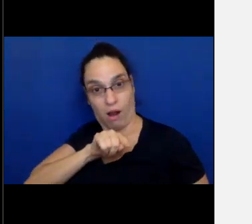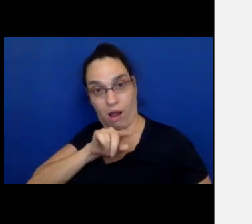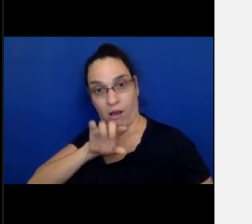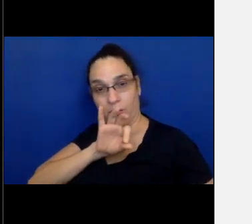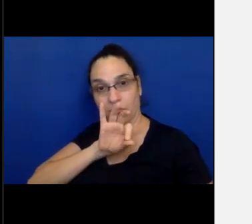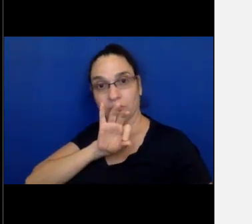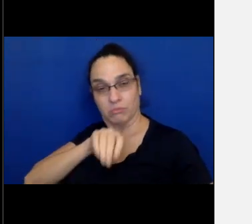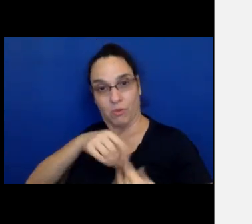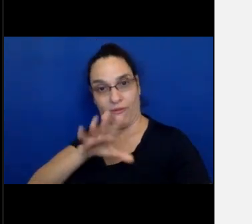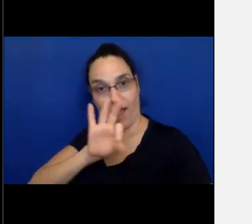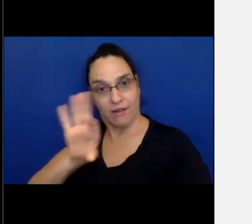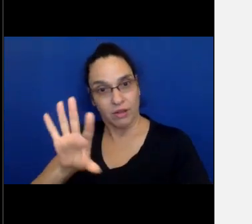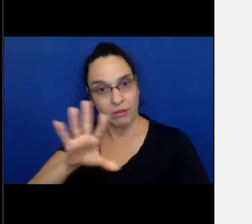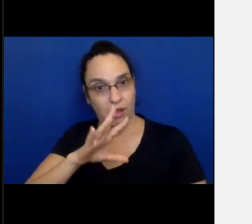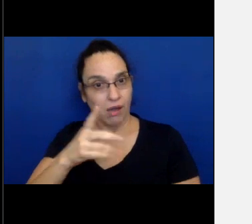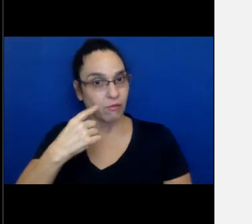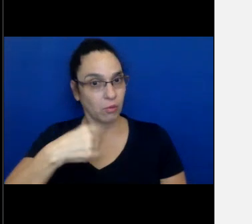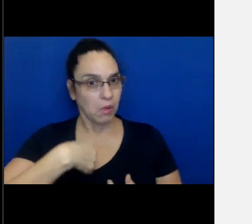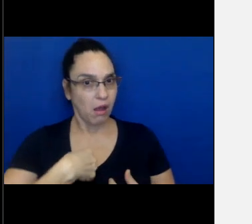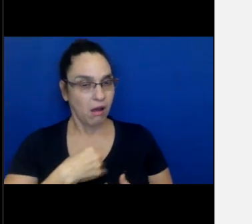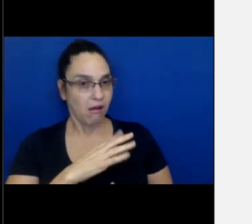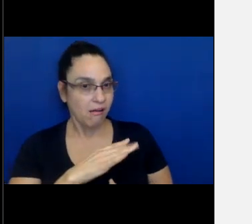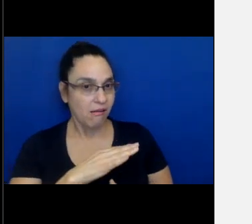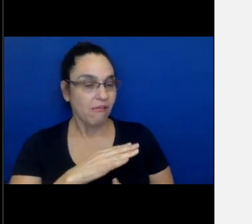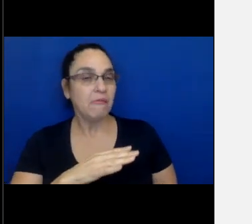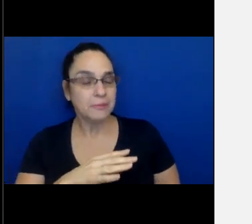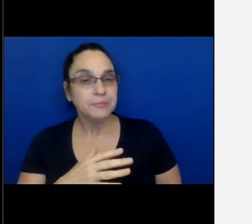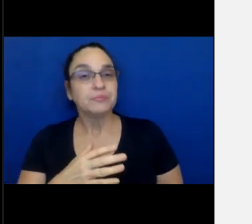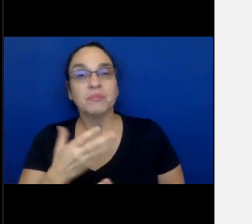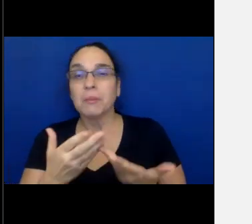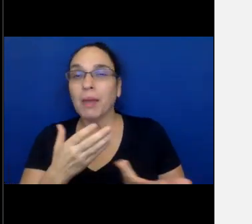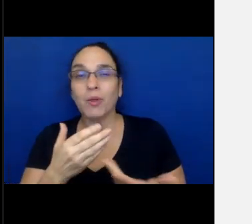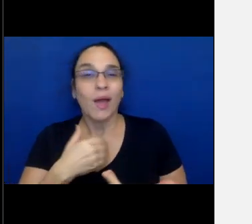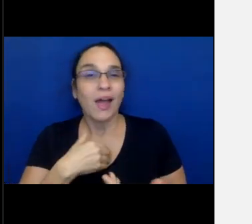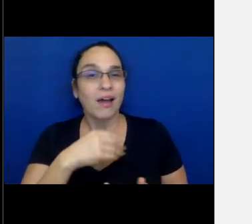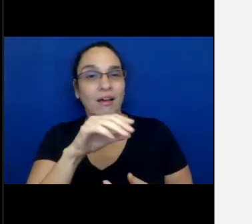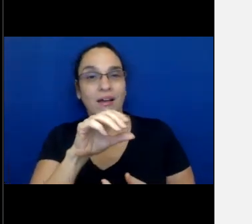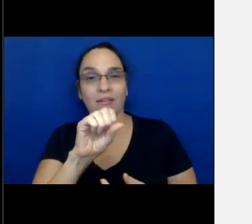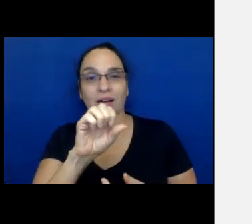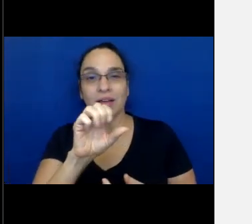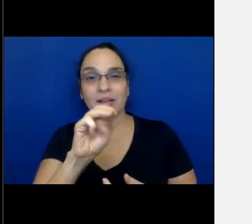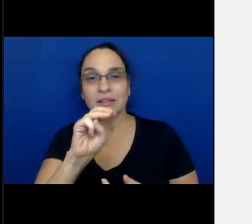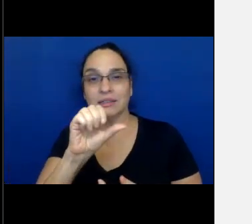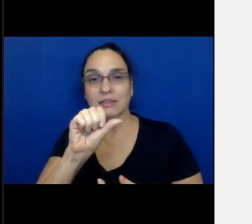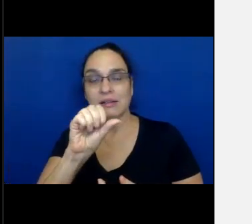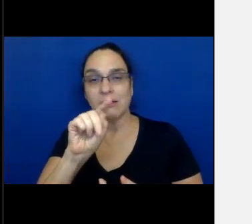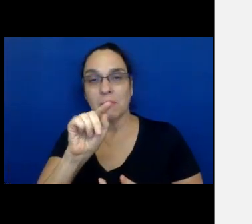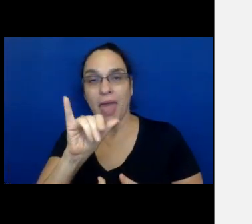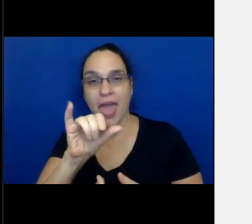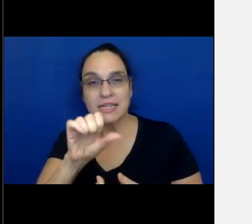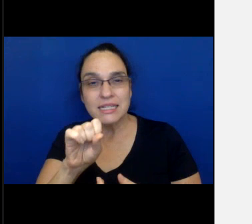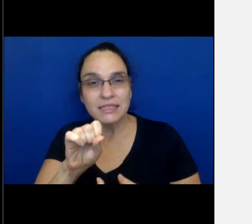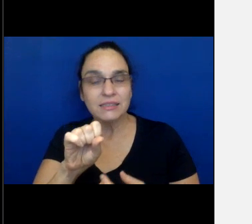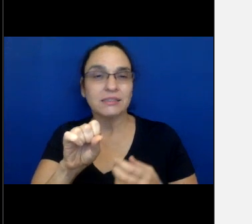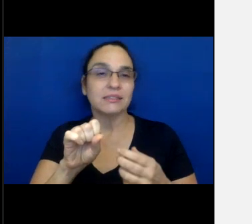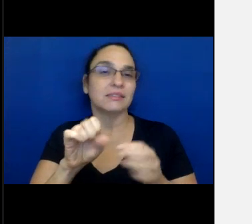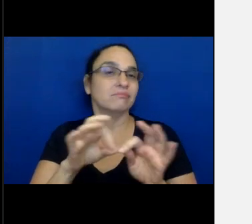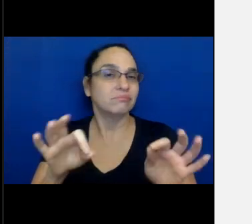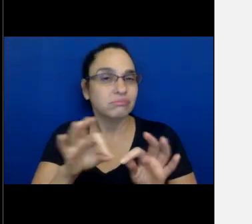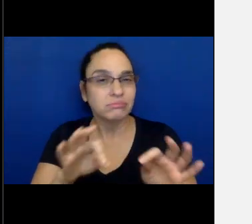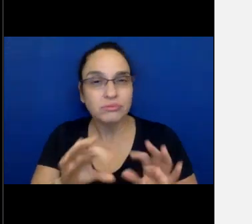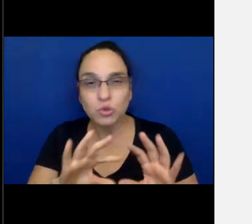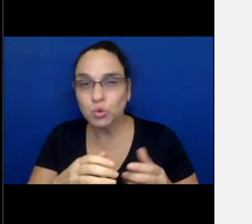working groups. Maybe you have a semantics pragmatics group, maybe you have a sociolinguistics working lunch or something like